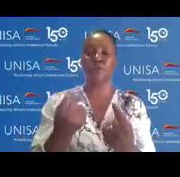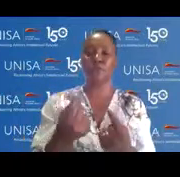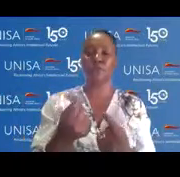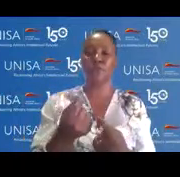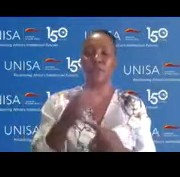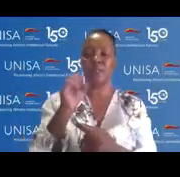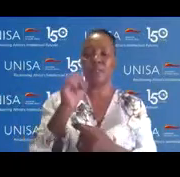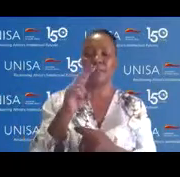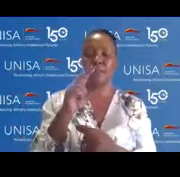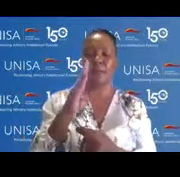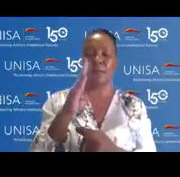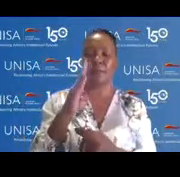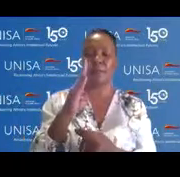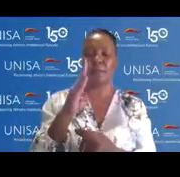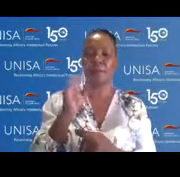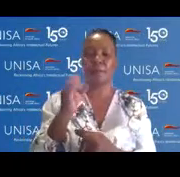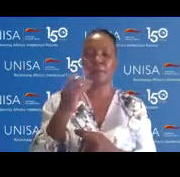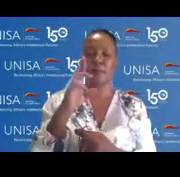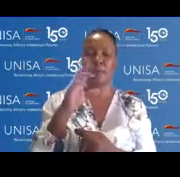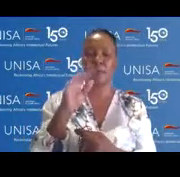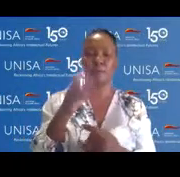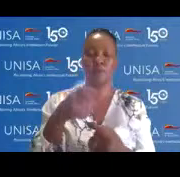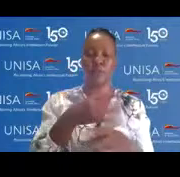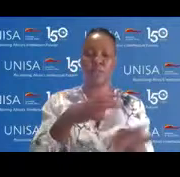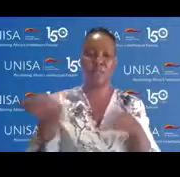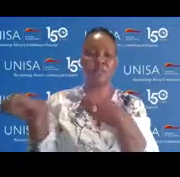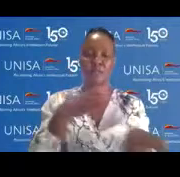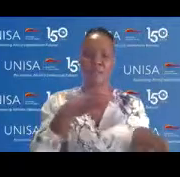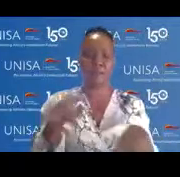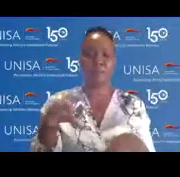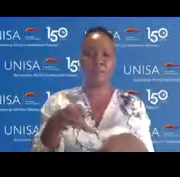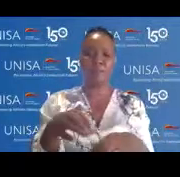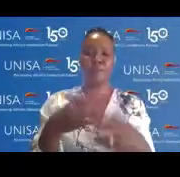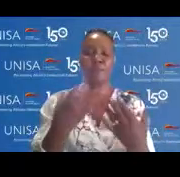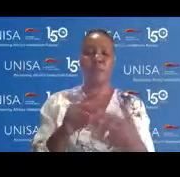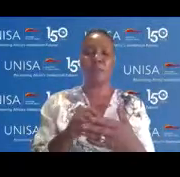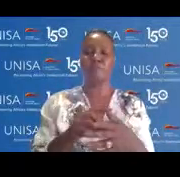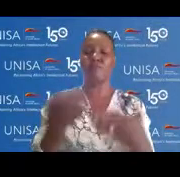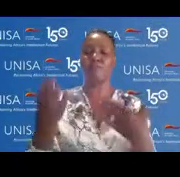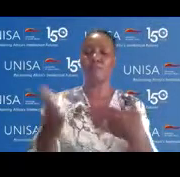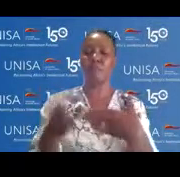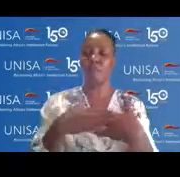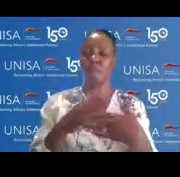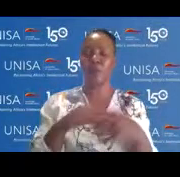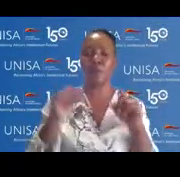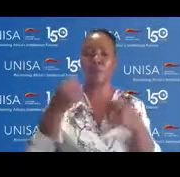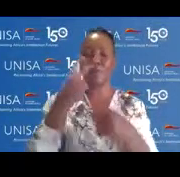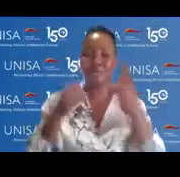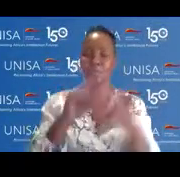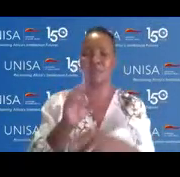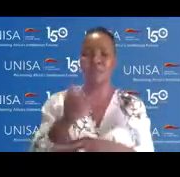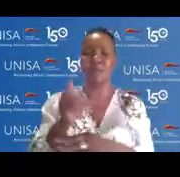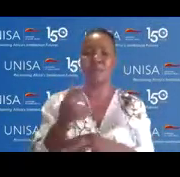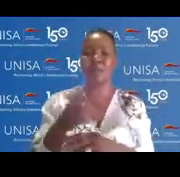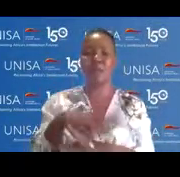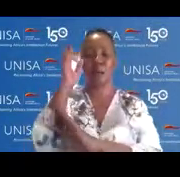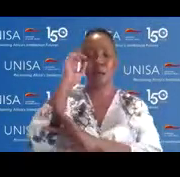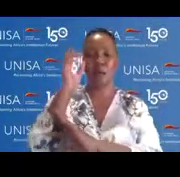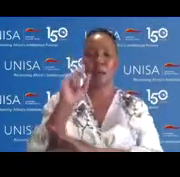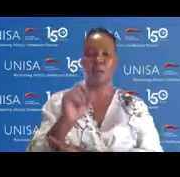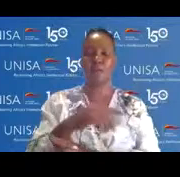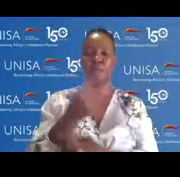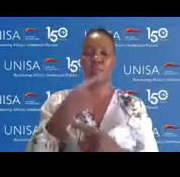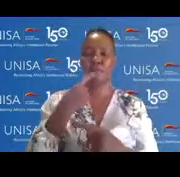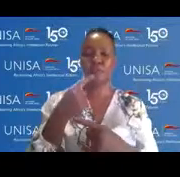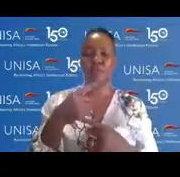we have now disabled subscriptions. So you should not see it anymore. But remember, you can unsubscribe. So if you